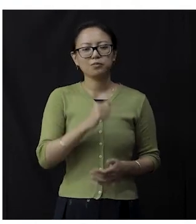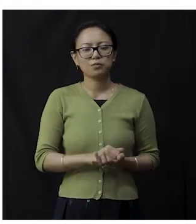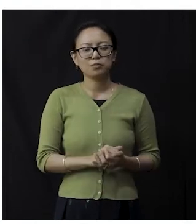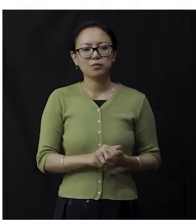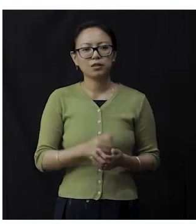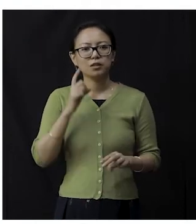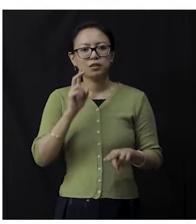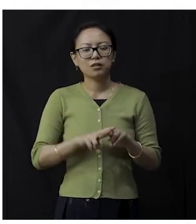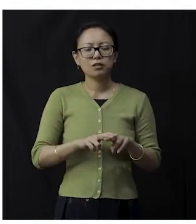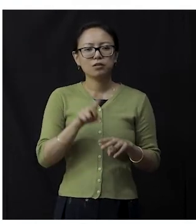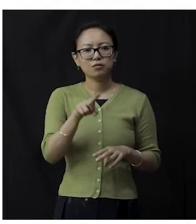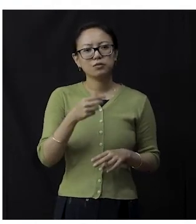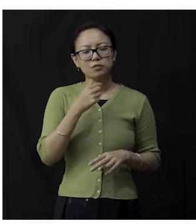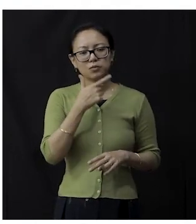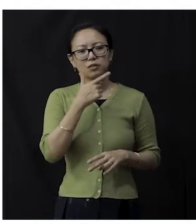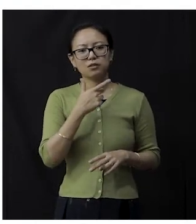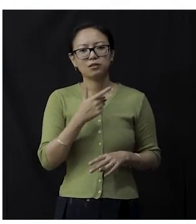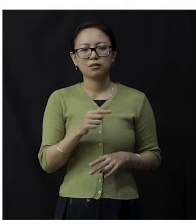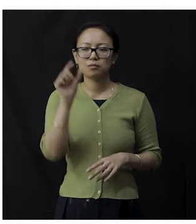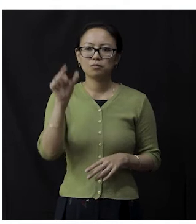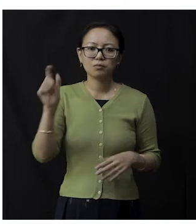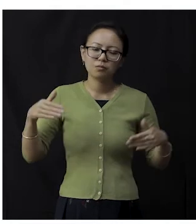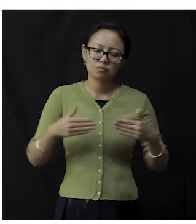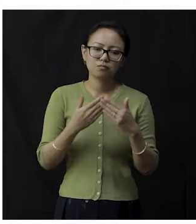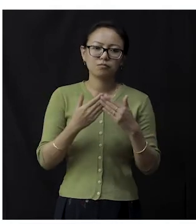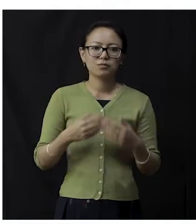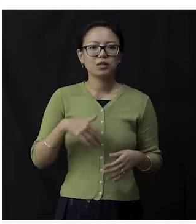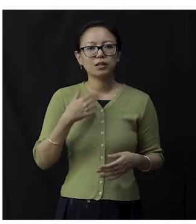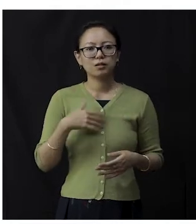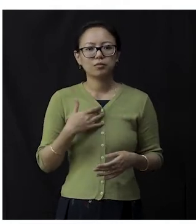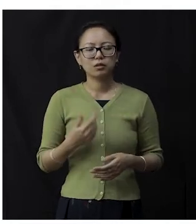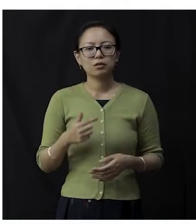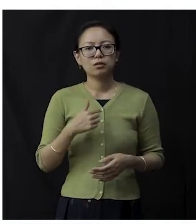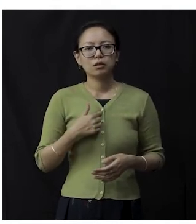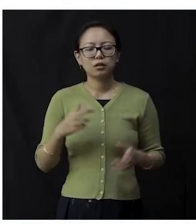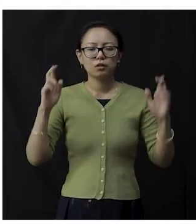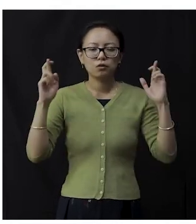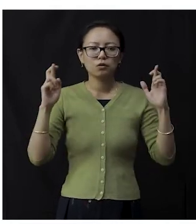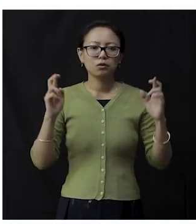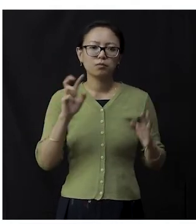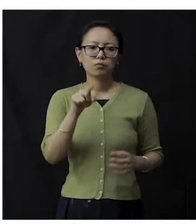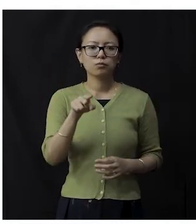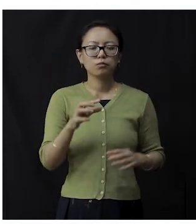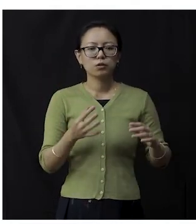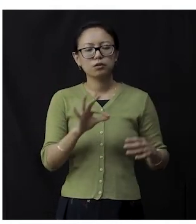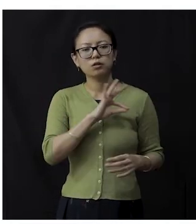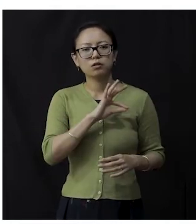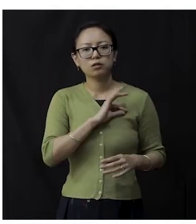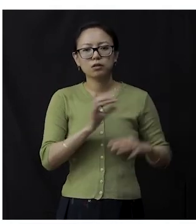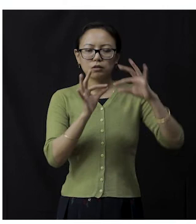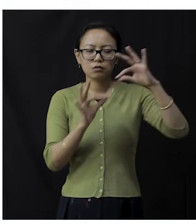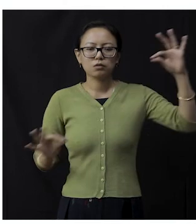life beautiful. So, I do hope the story was nice and story was good and we